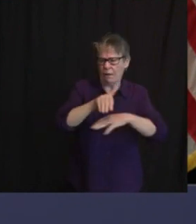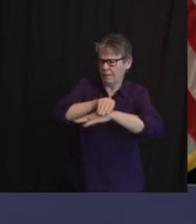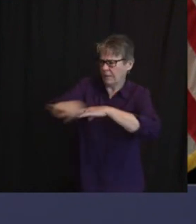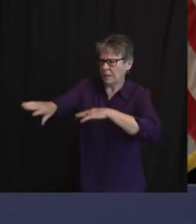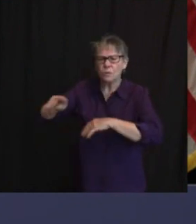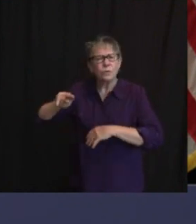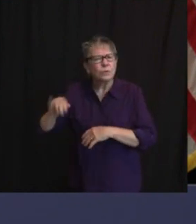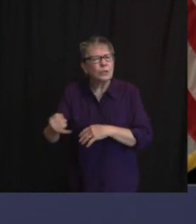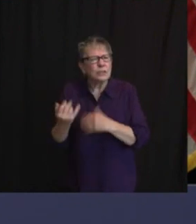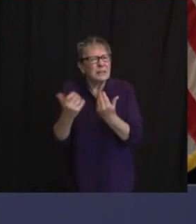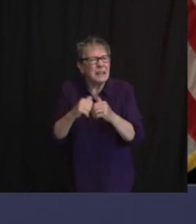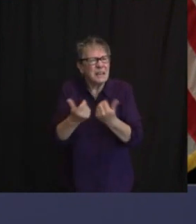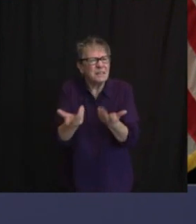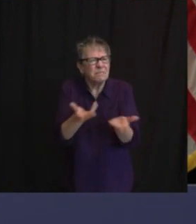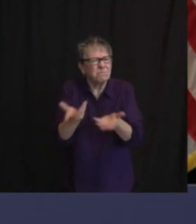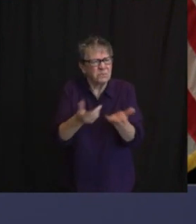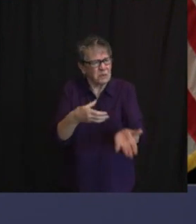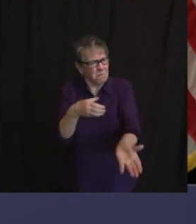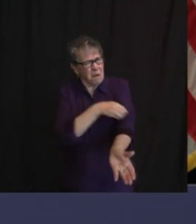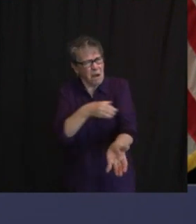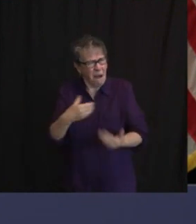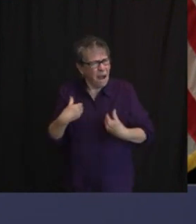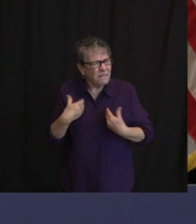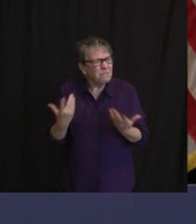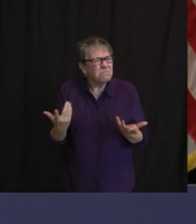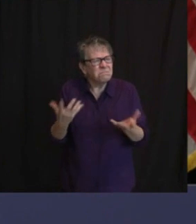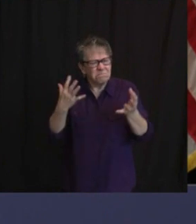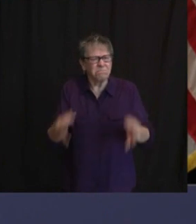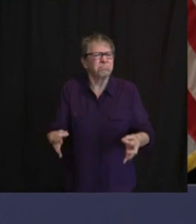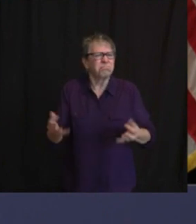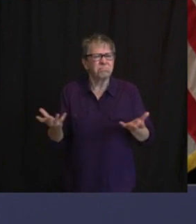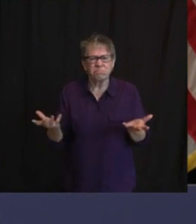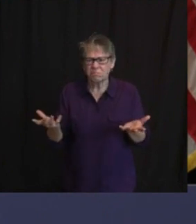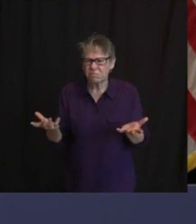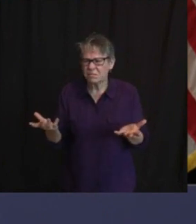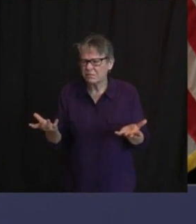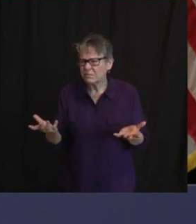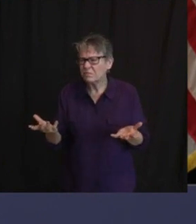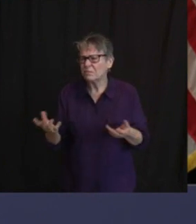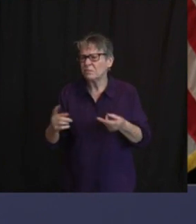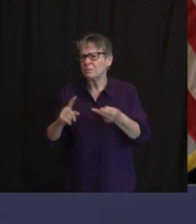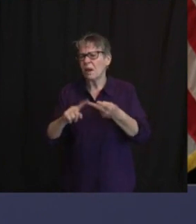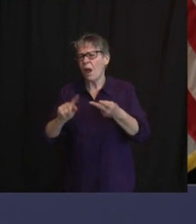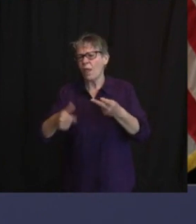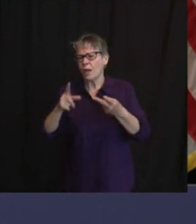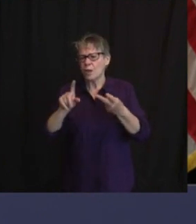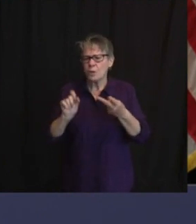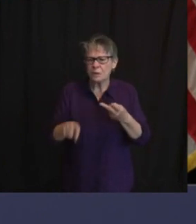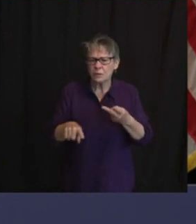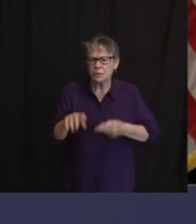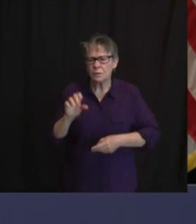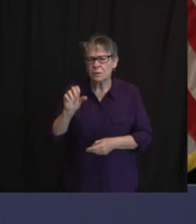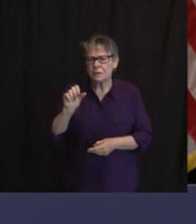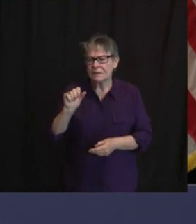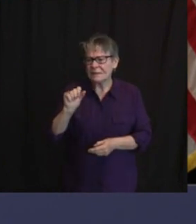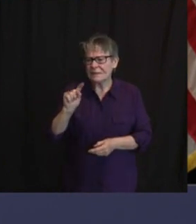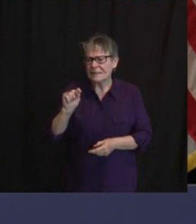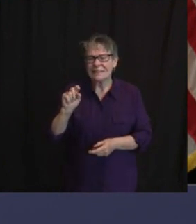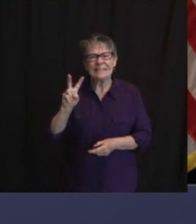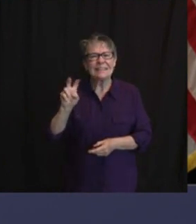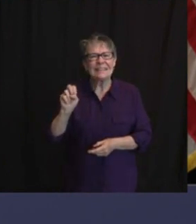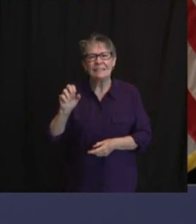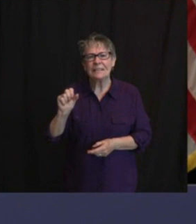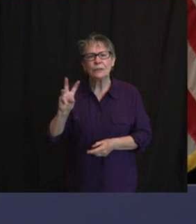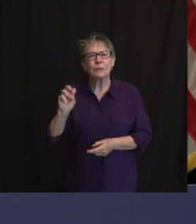businesses open up under the same social distance guidelines as Walmart, Home Depot, and other stores.